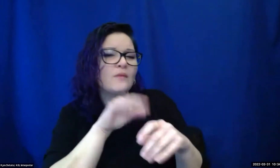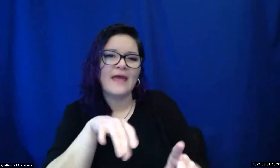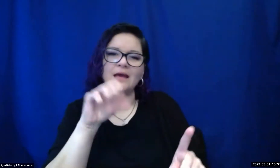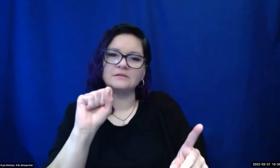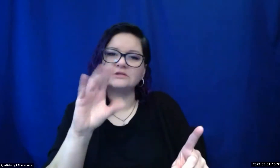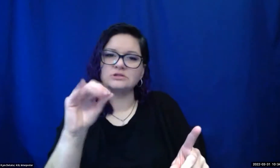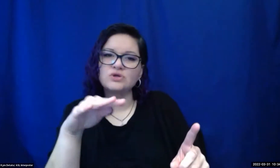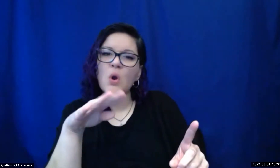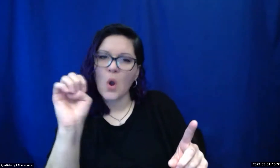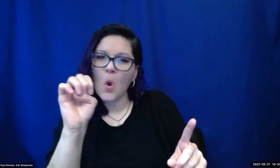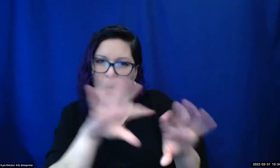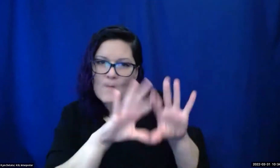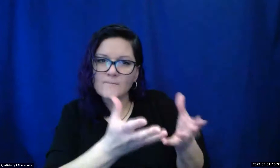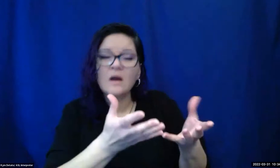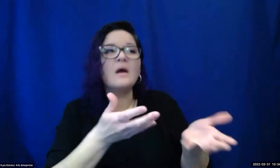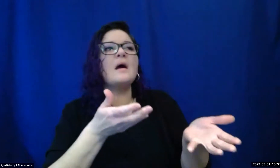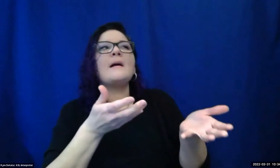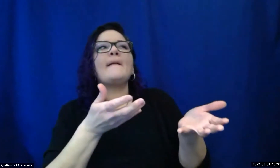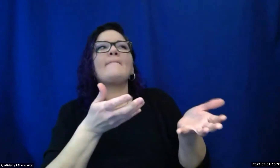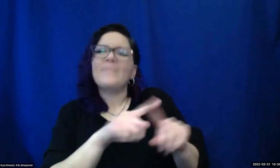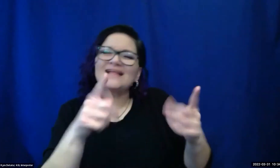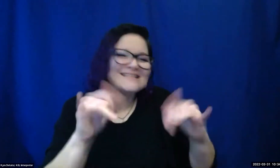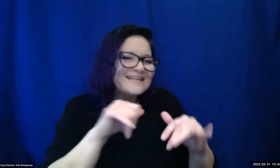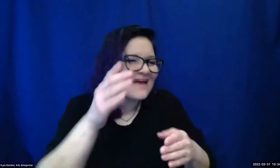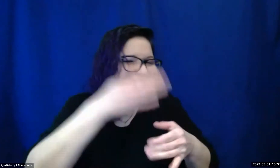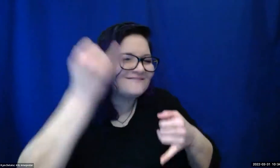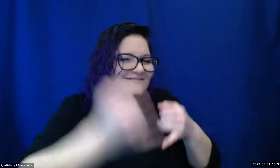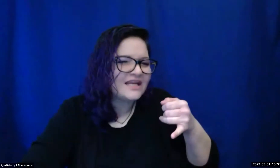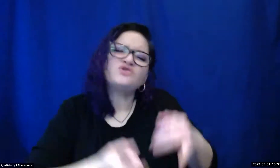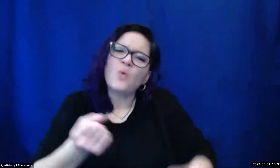but aren't ready just yet, hold off on applying,